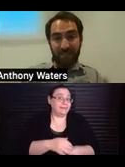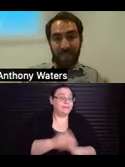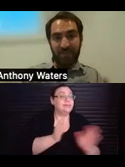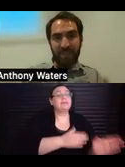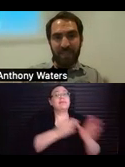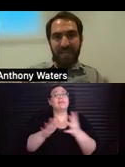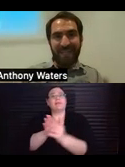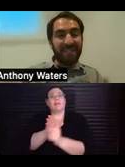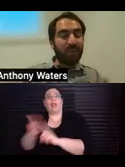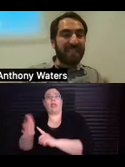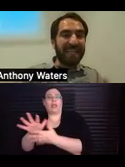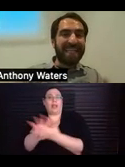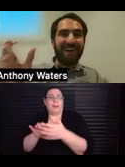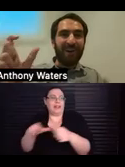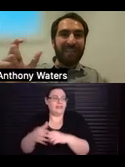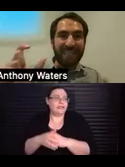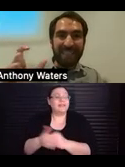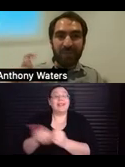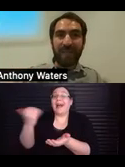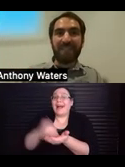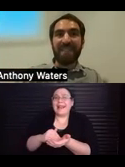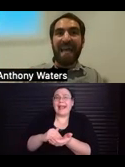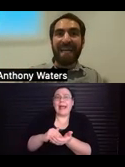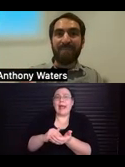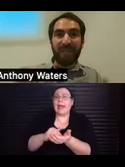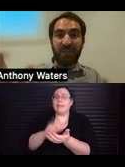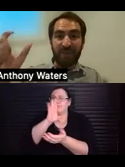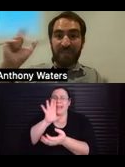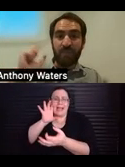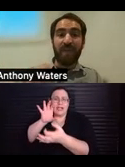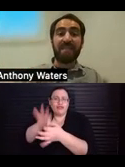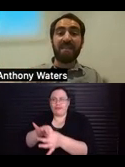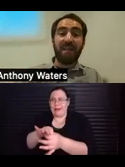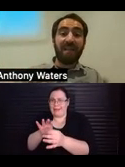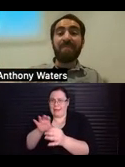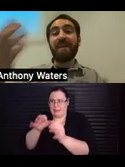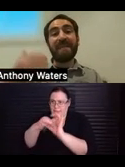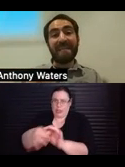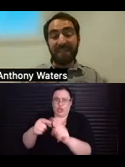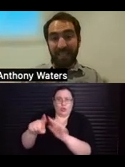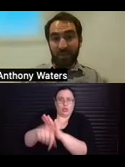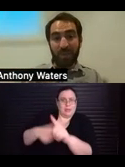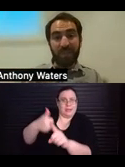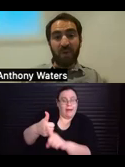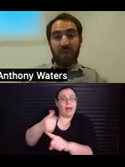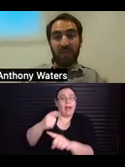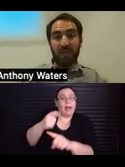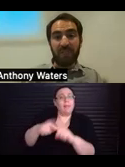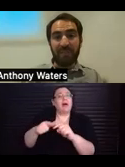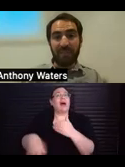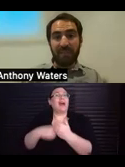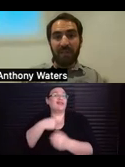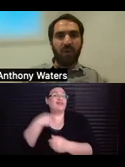indirect behaviors, things, once again, that aren't connected directly to the act, but increase the risk, like becoming isolated or